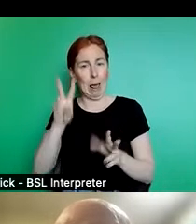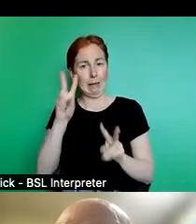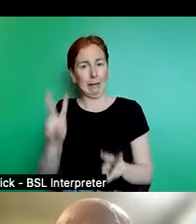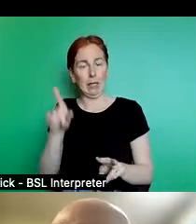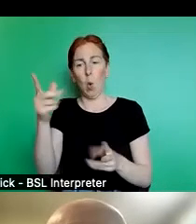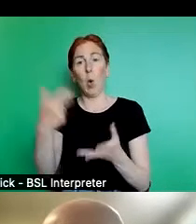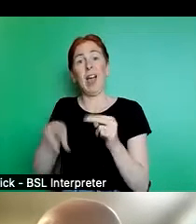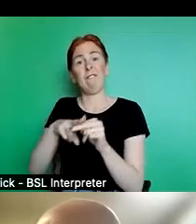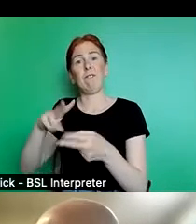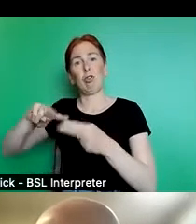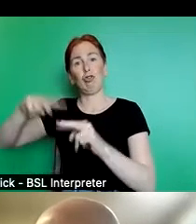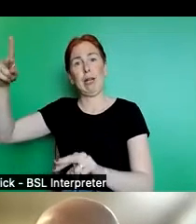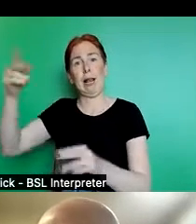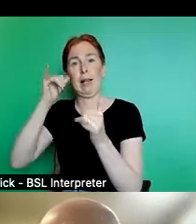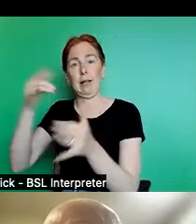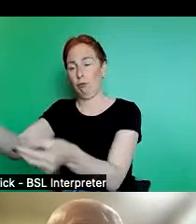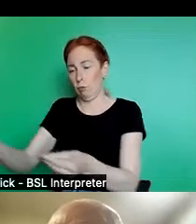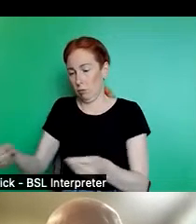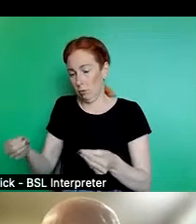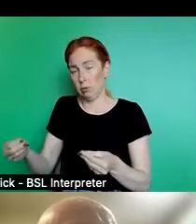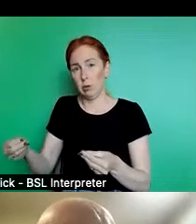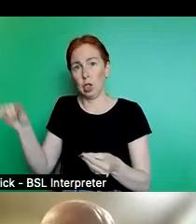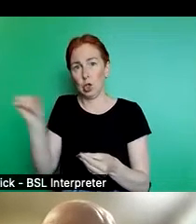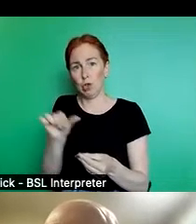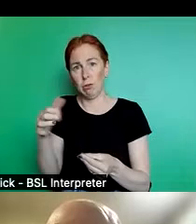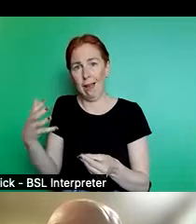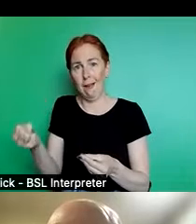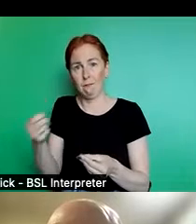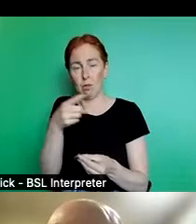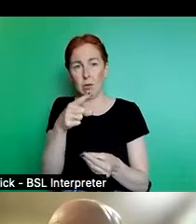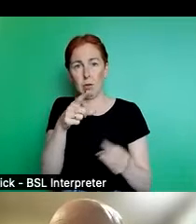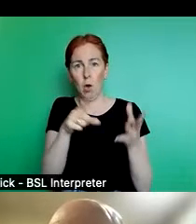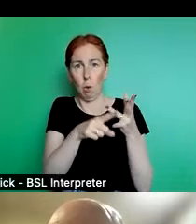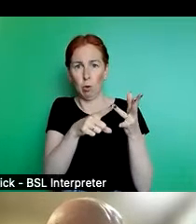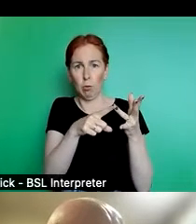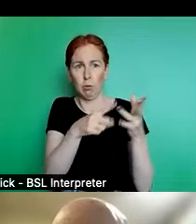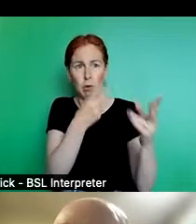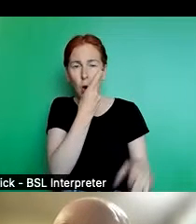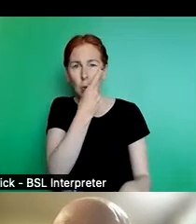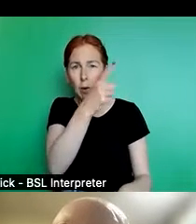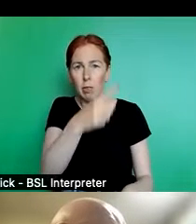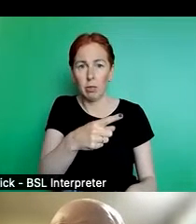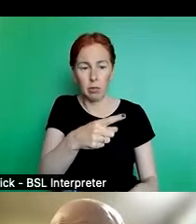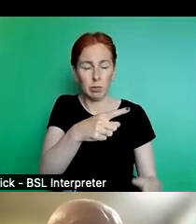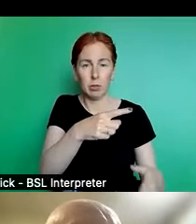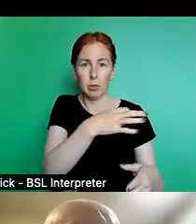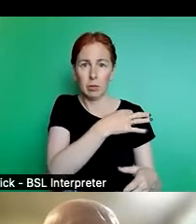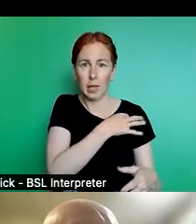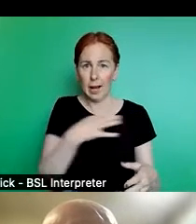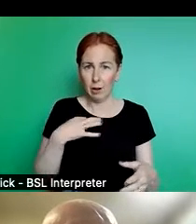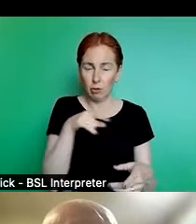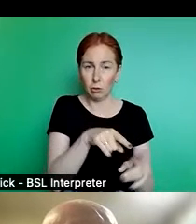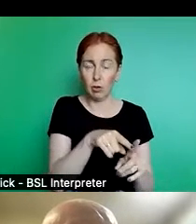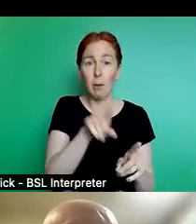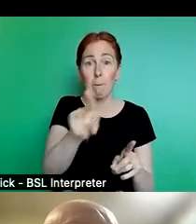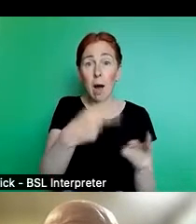strongly suggest that you reach out to Chloe, and Chloe can reach out to me, but also to your GP and ask them to get a referral